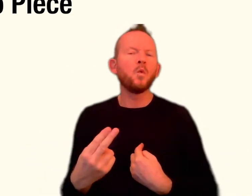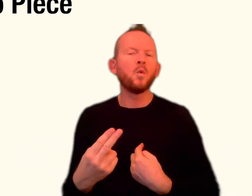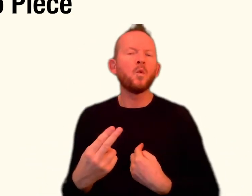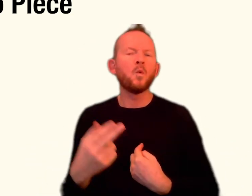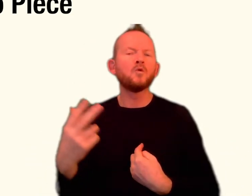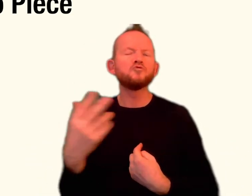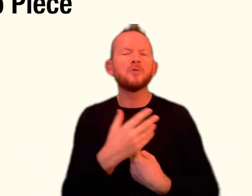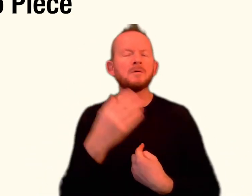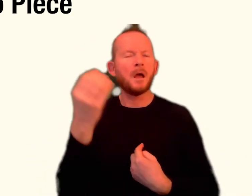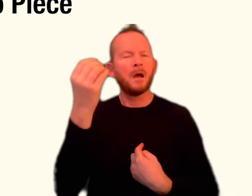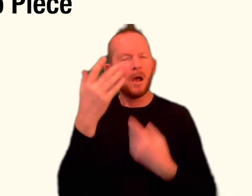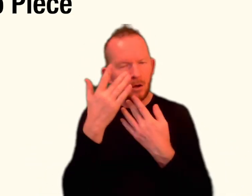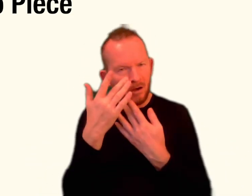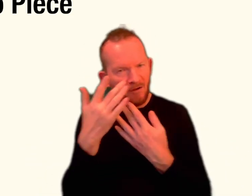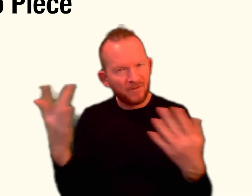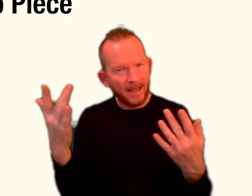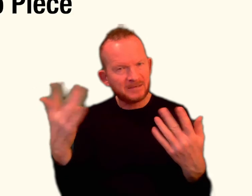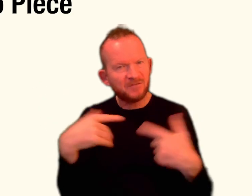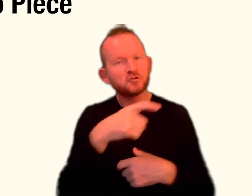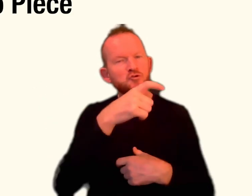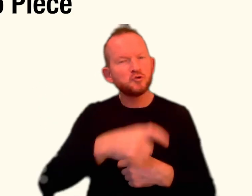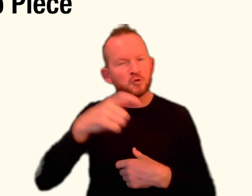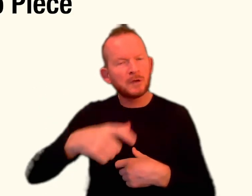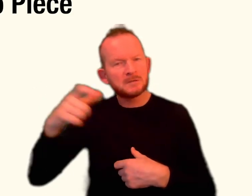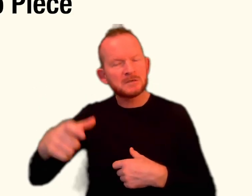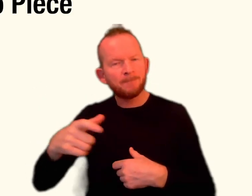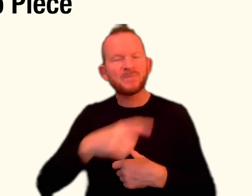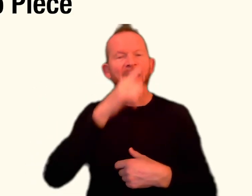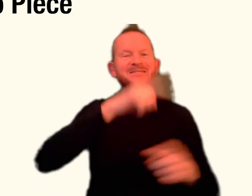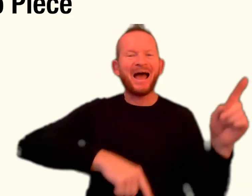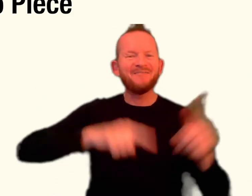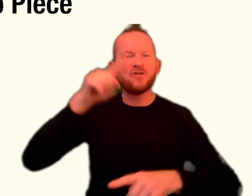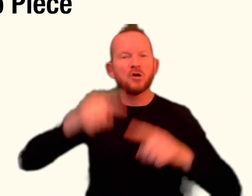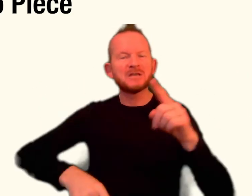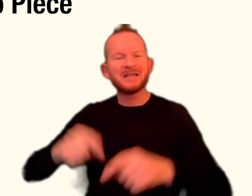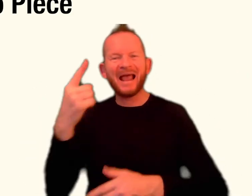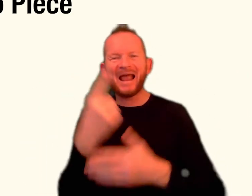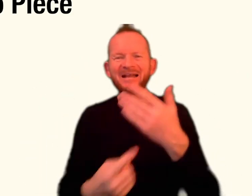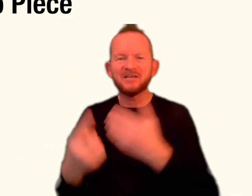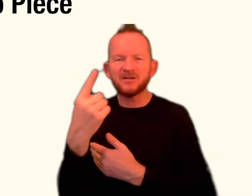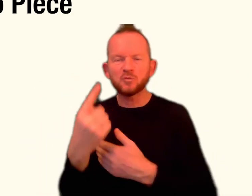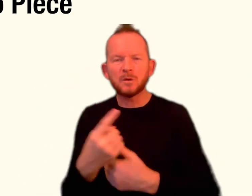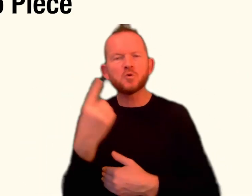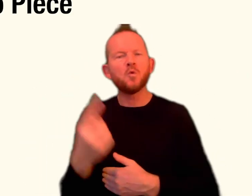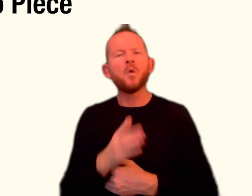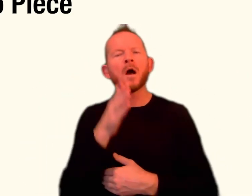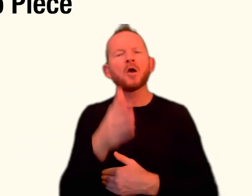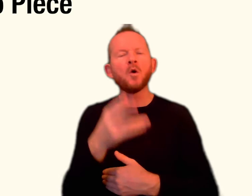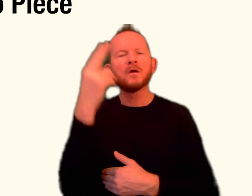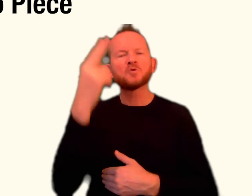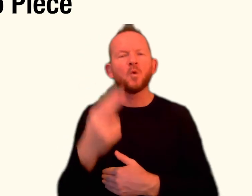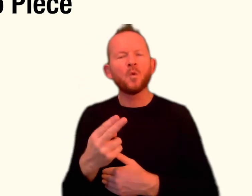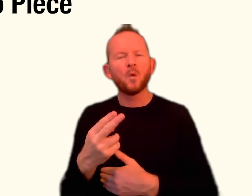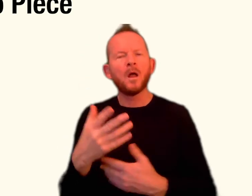be a reflection of its students. The diversity of individuals who go to school should